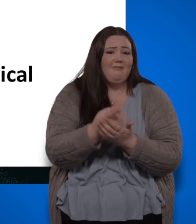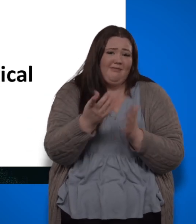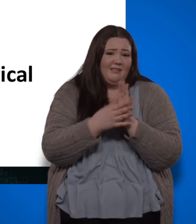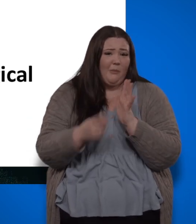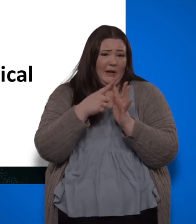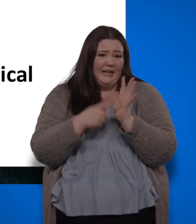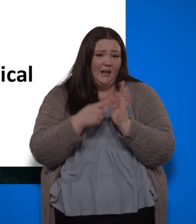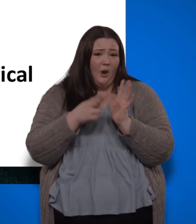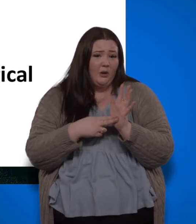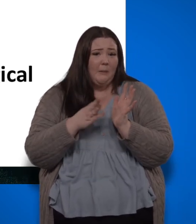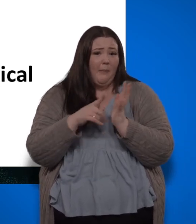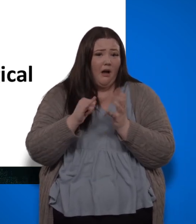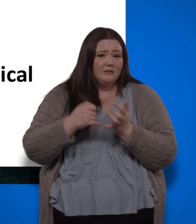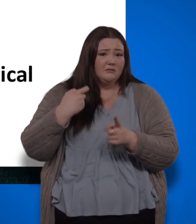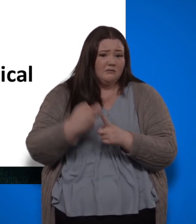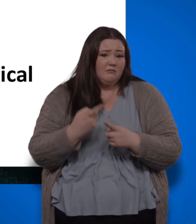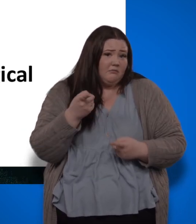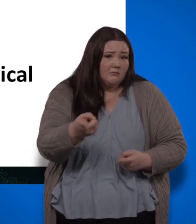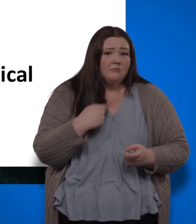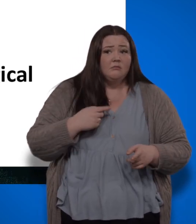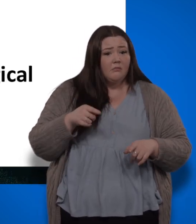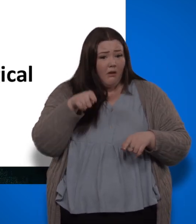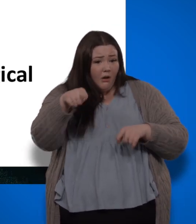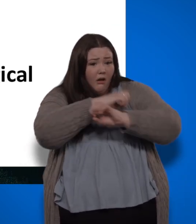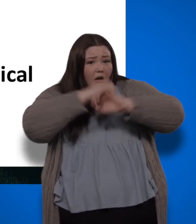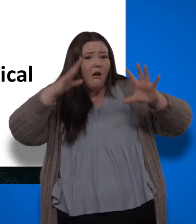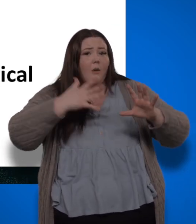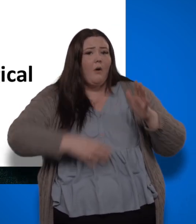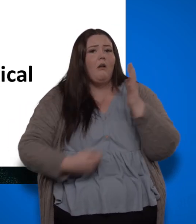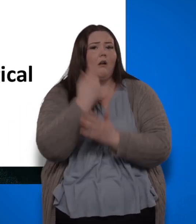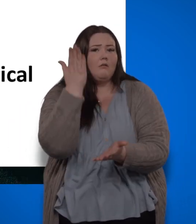other tech pioneers have said, we are trying to make the science fiction come true.